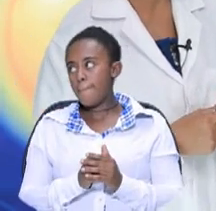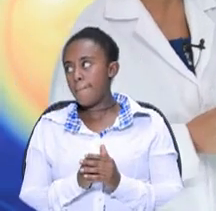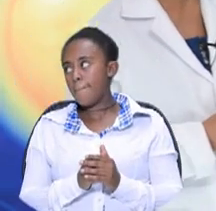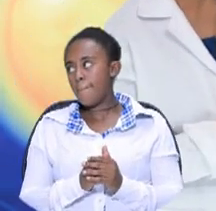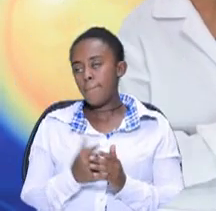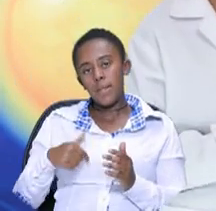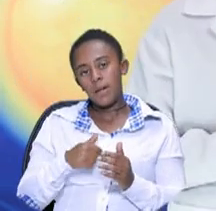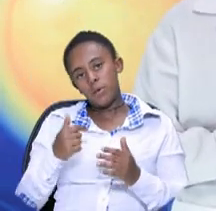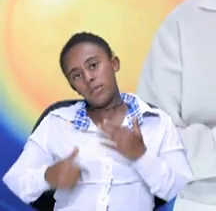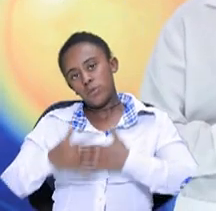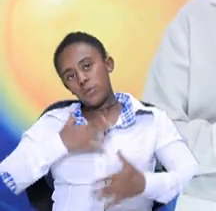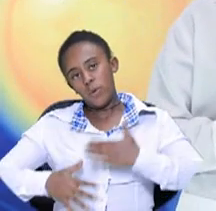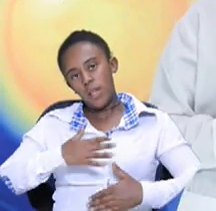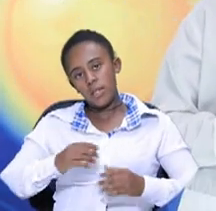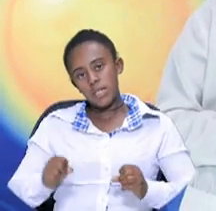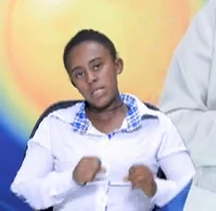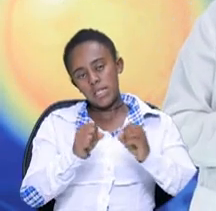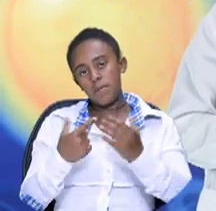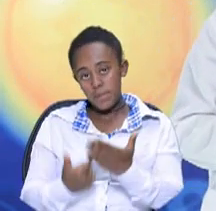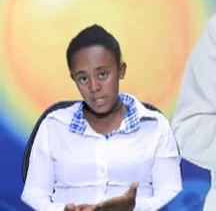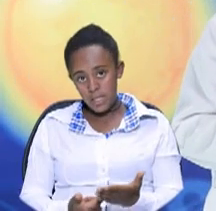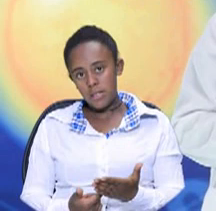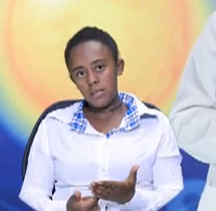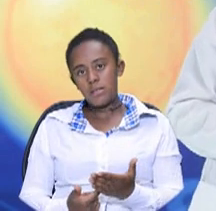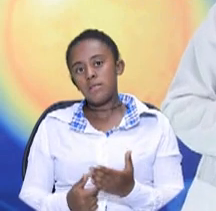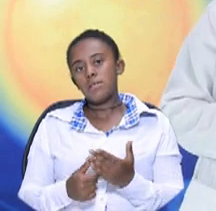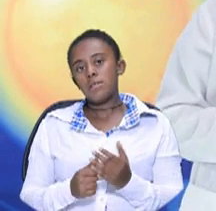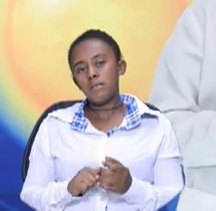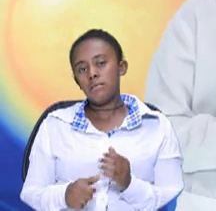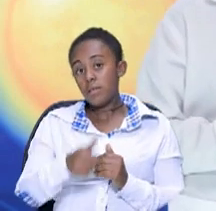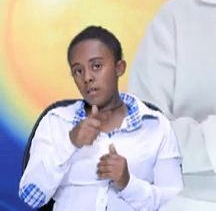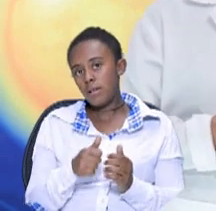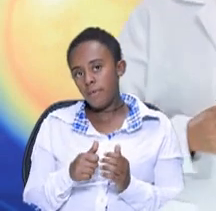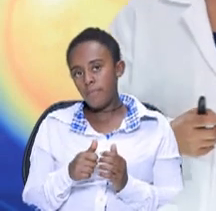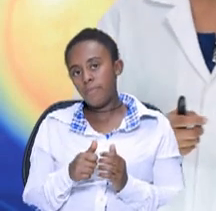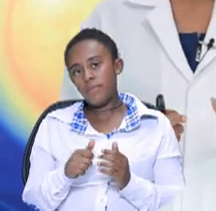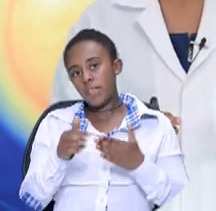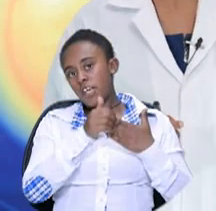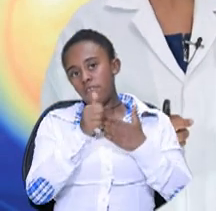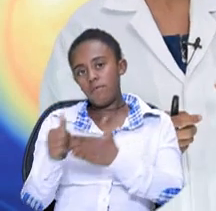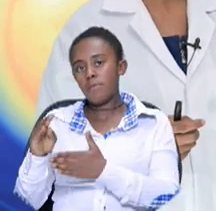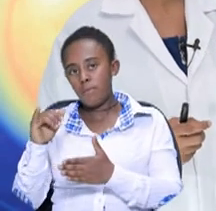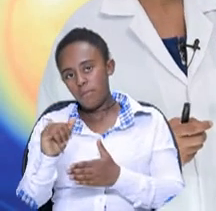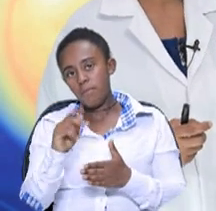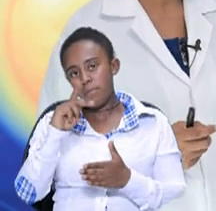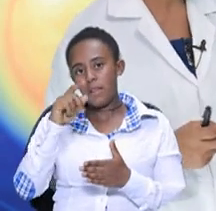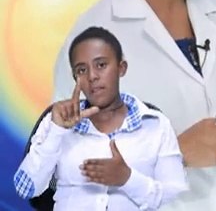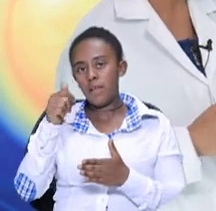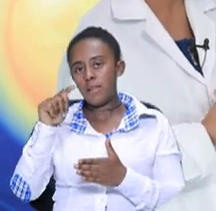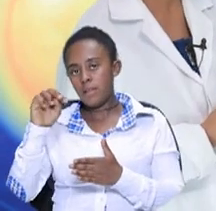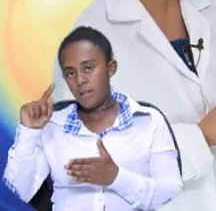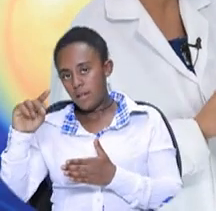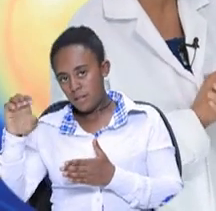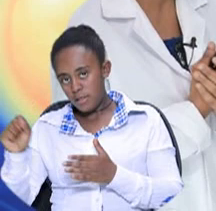our circulatory system. And this clotting process is mainly governed by platelets, which